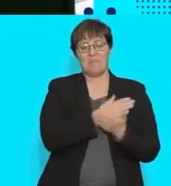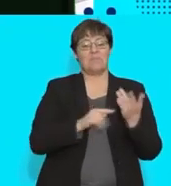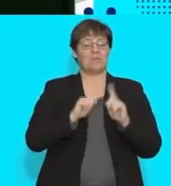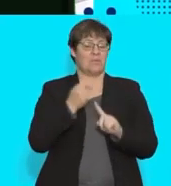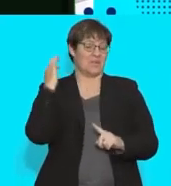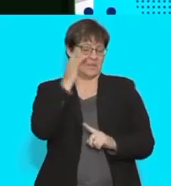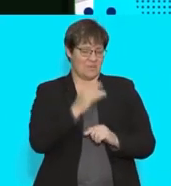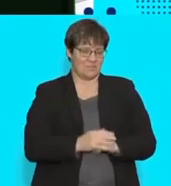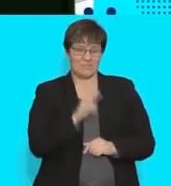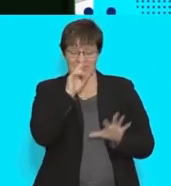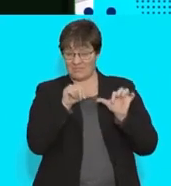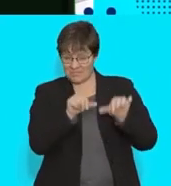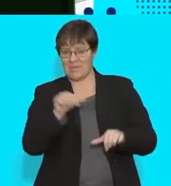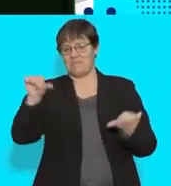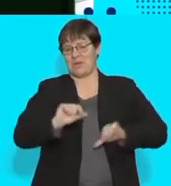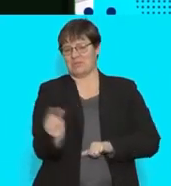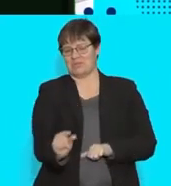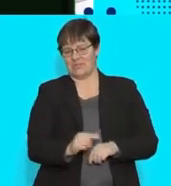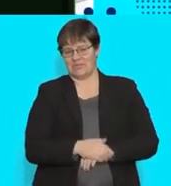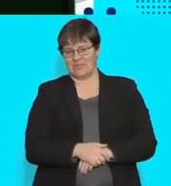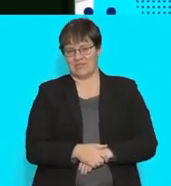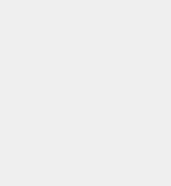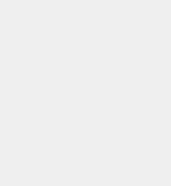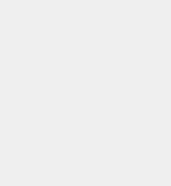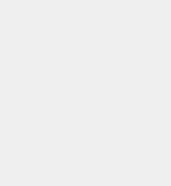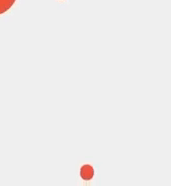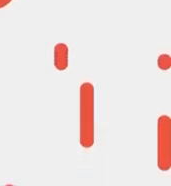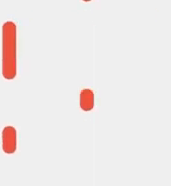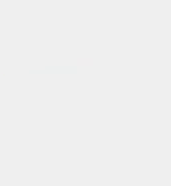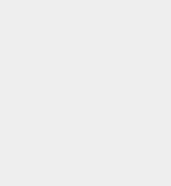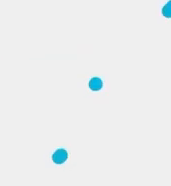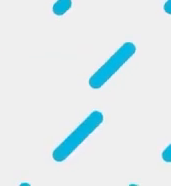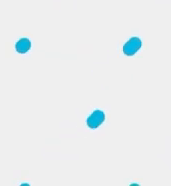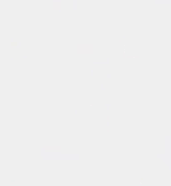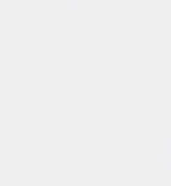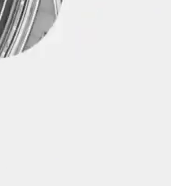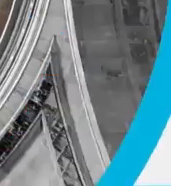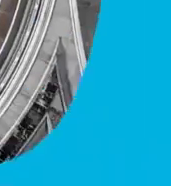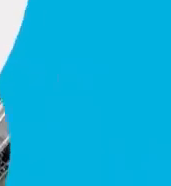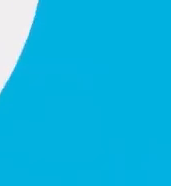midpoint theorem. Please stay tuned. I'll be back just now.